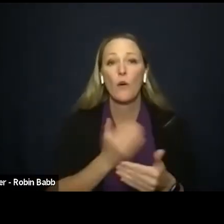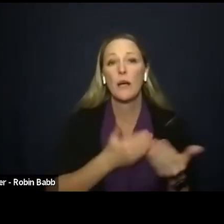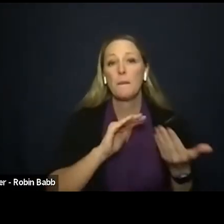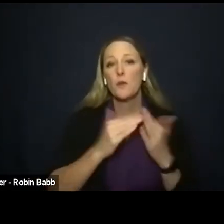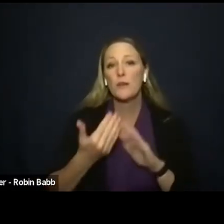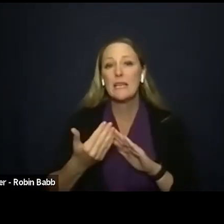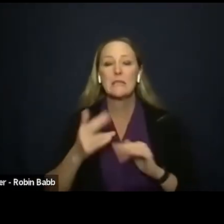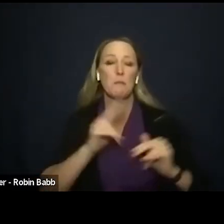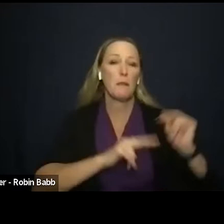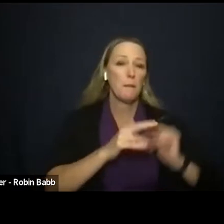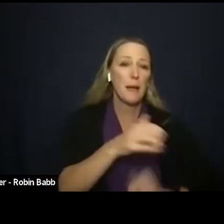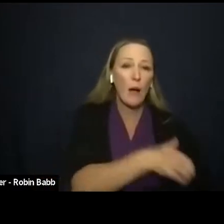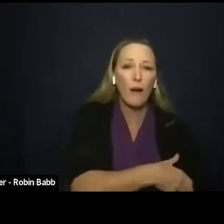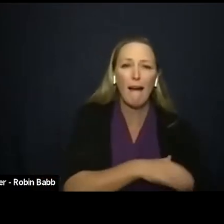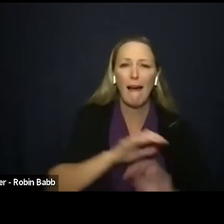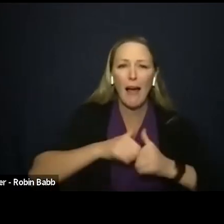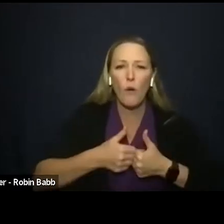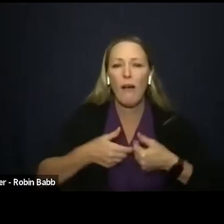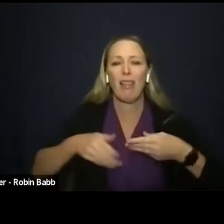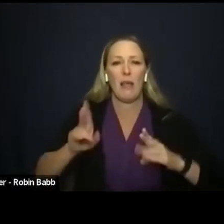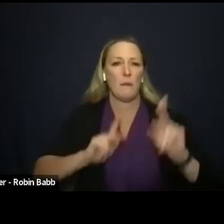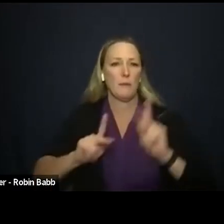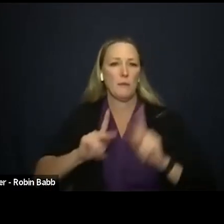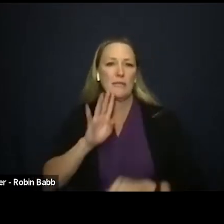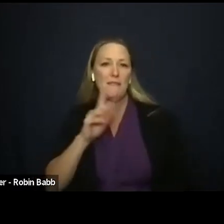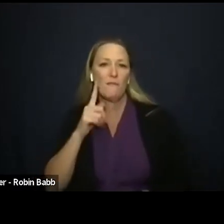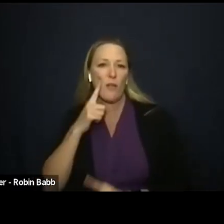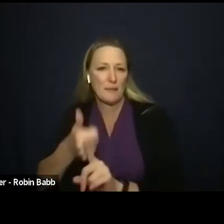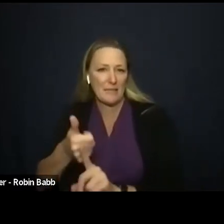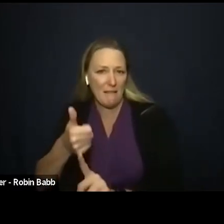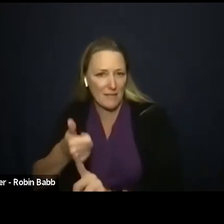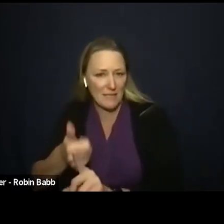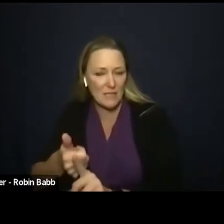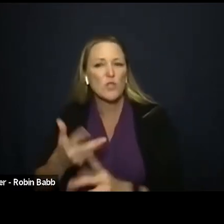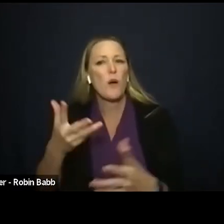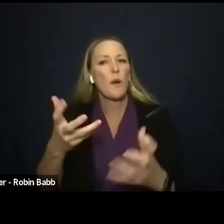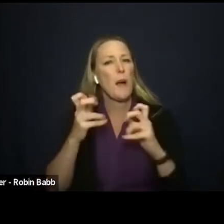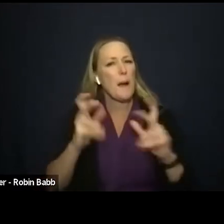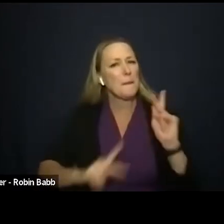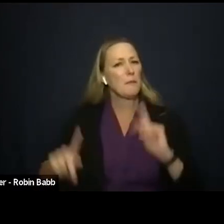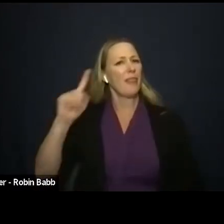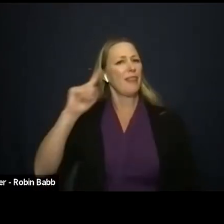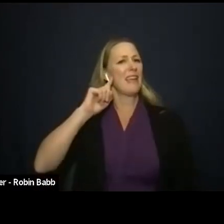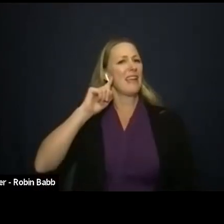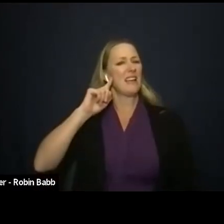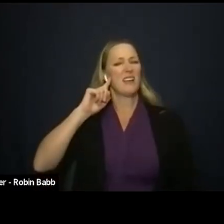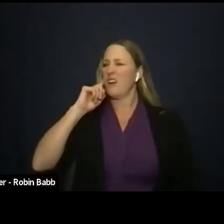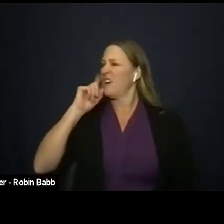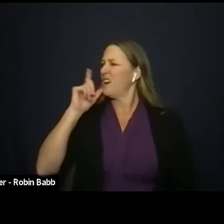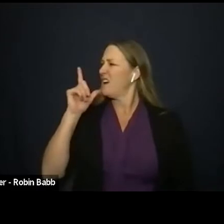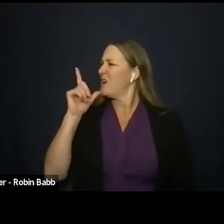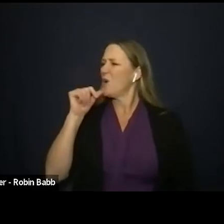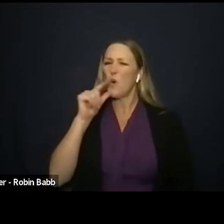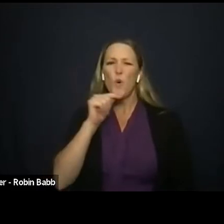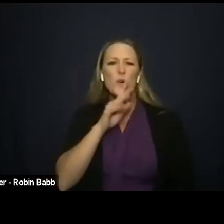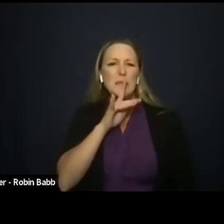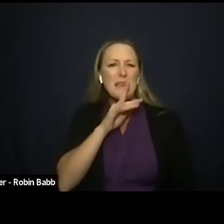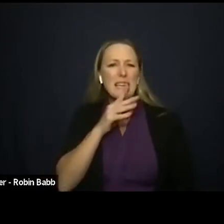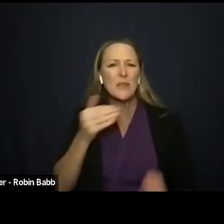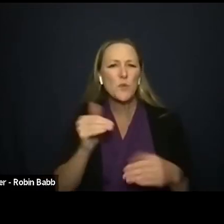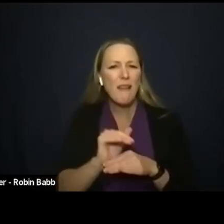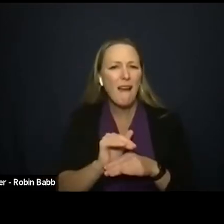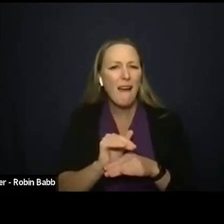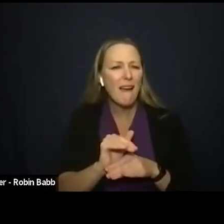allow people to speak for themselves so i really want uh folks to be thinking about who is speaking on behalf of whom this